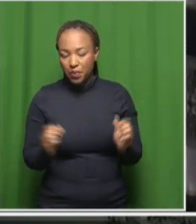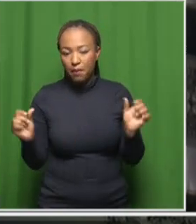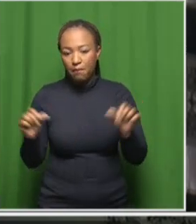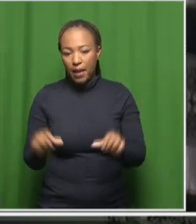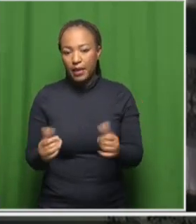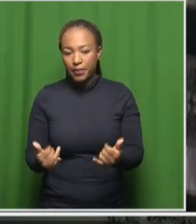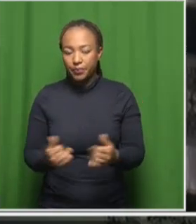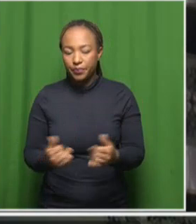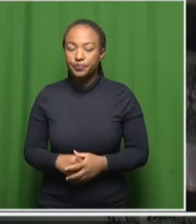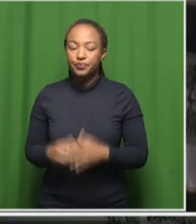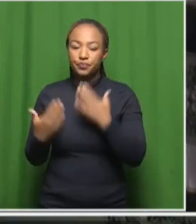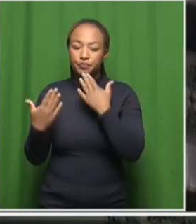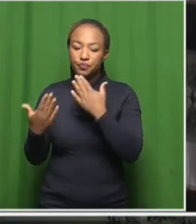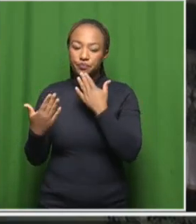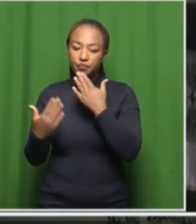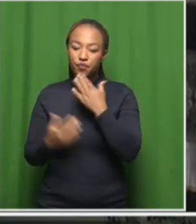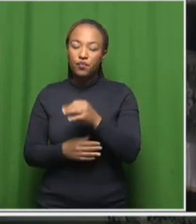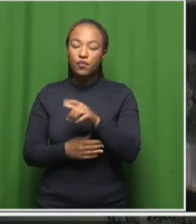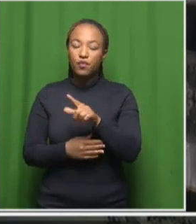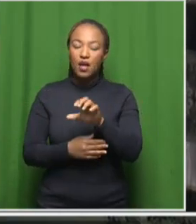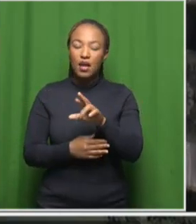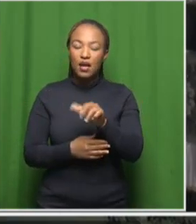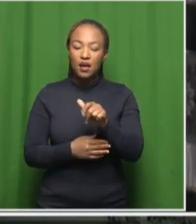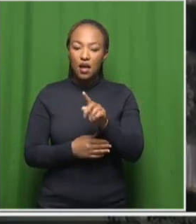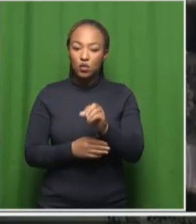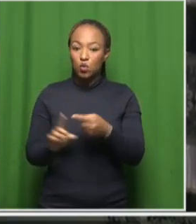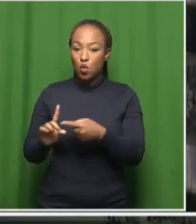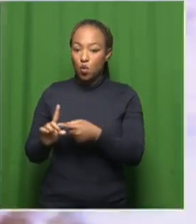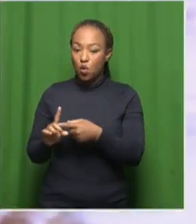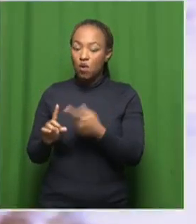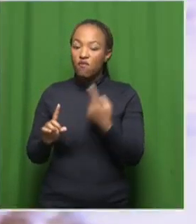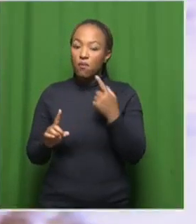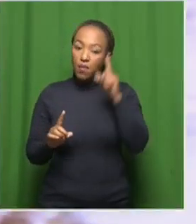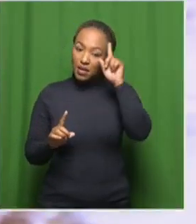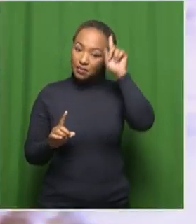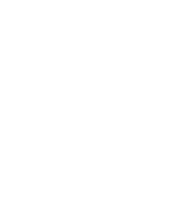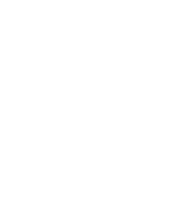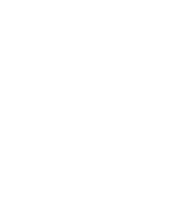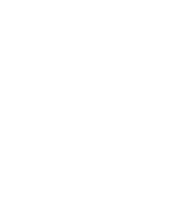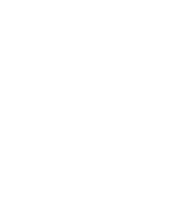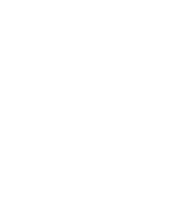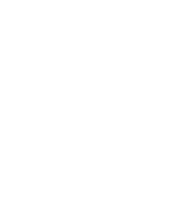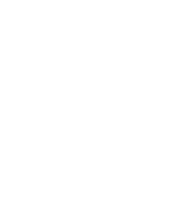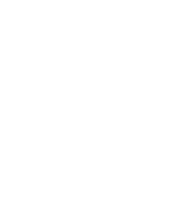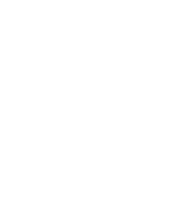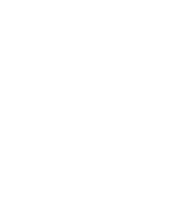Thanks, Lerato Fekisi. Latest there from the Nelson Mandela Bay Metro.